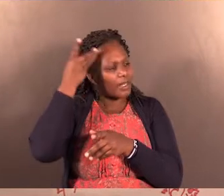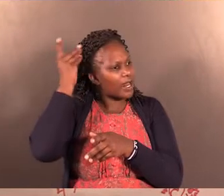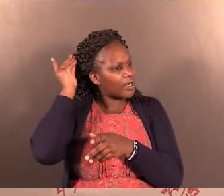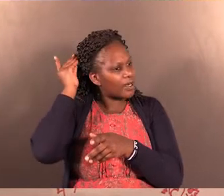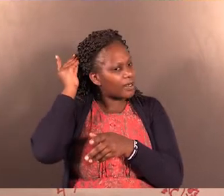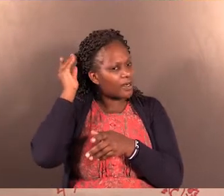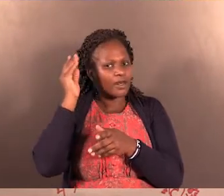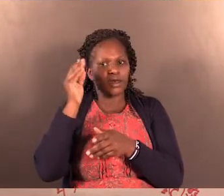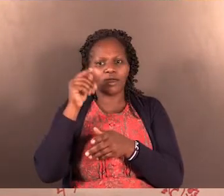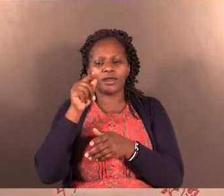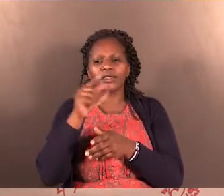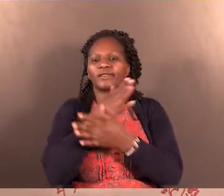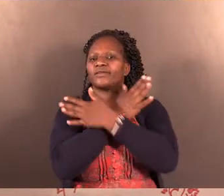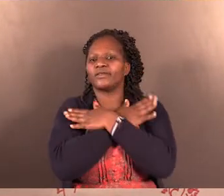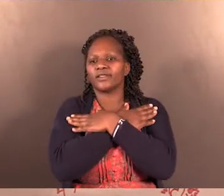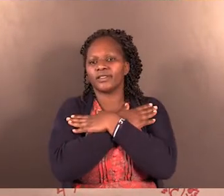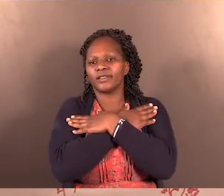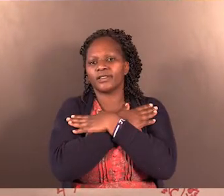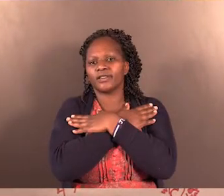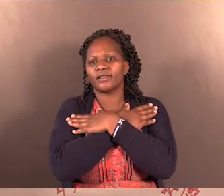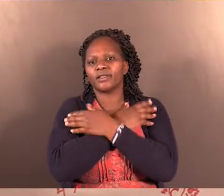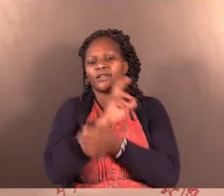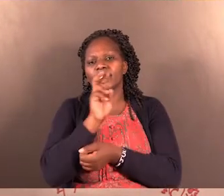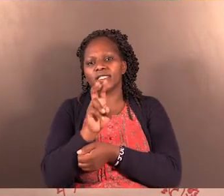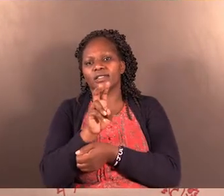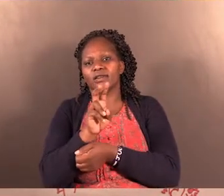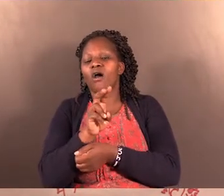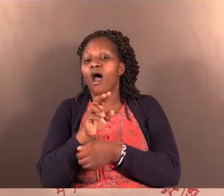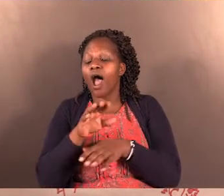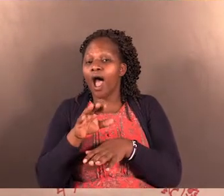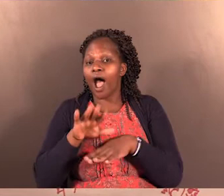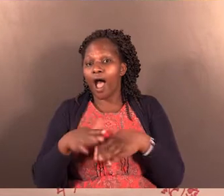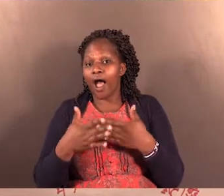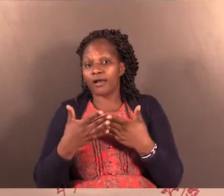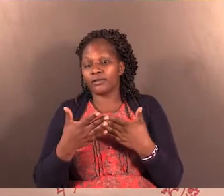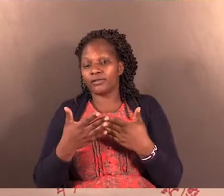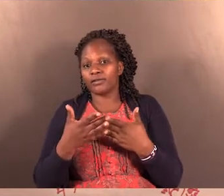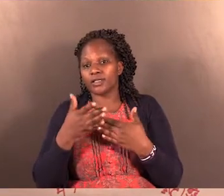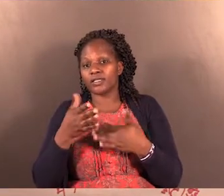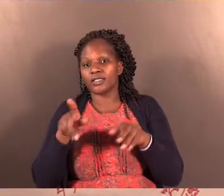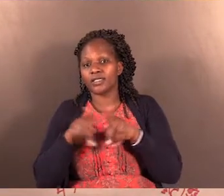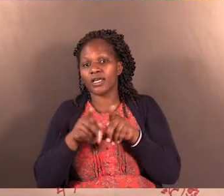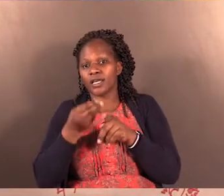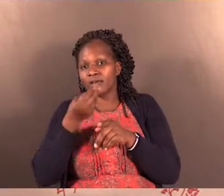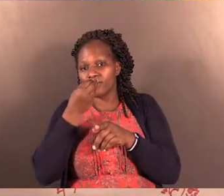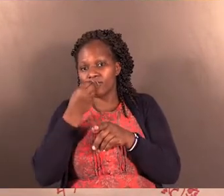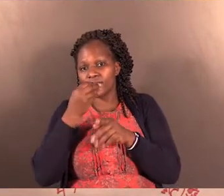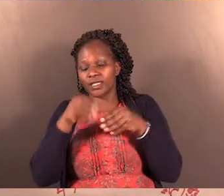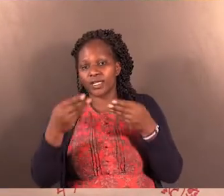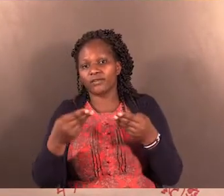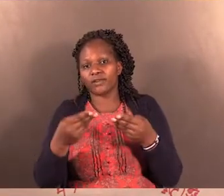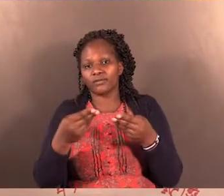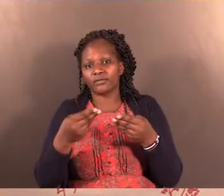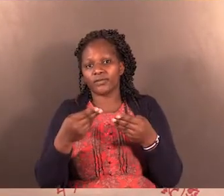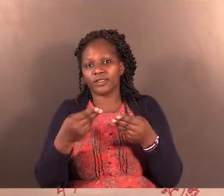Daniel, Shadrach, and his friends looked at this and saw, this is the same food that is being given to